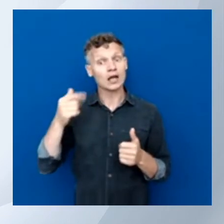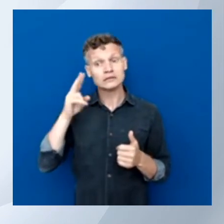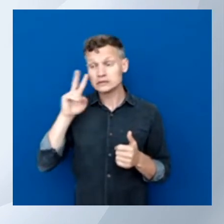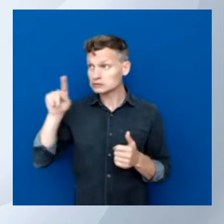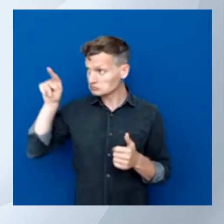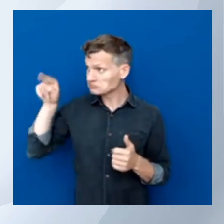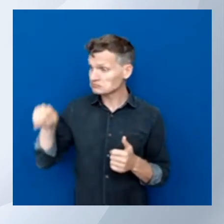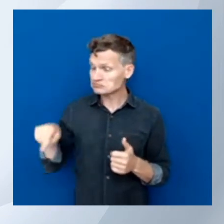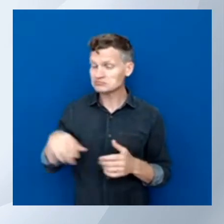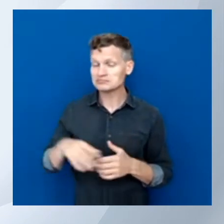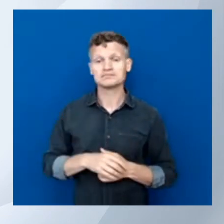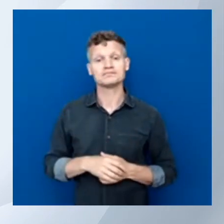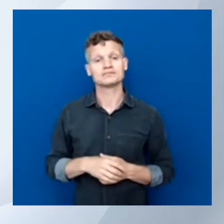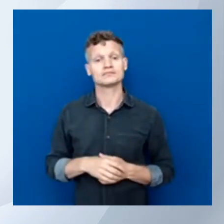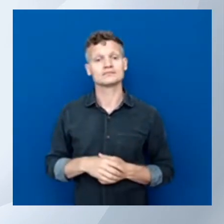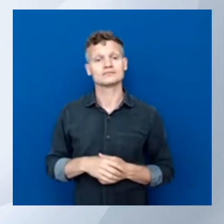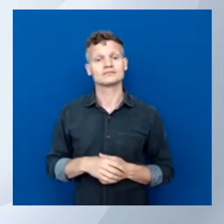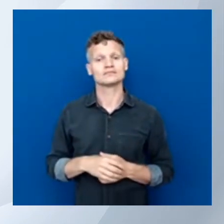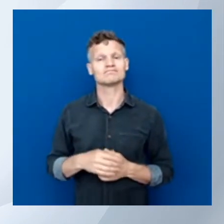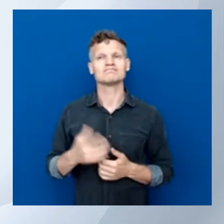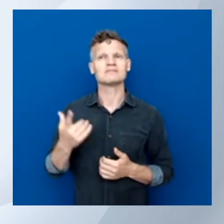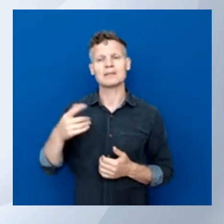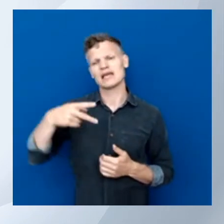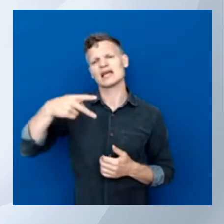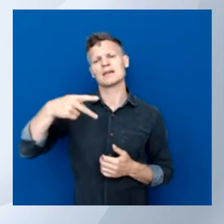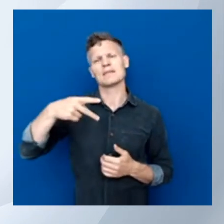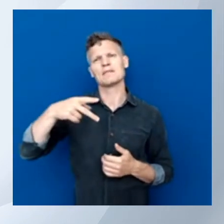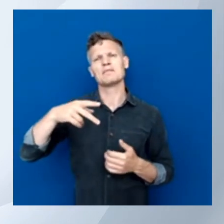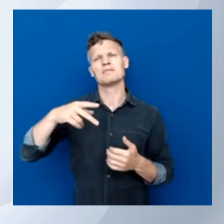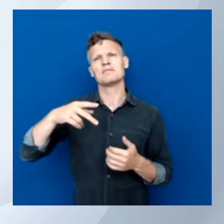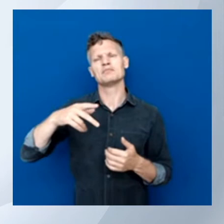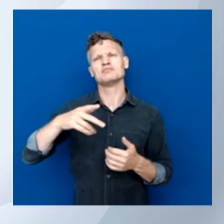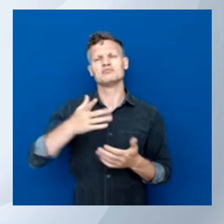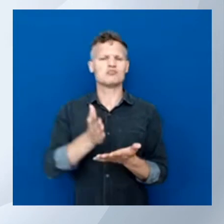just purge the cache and hope that that actually